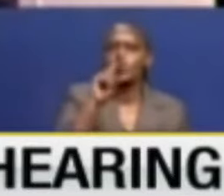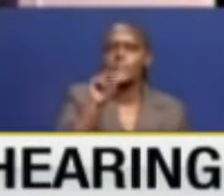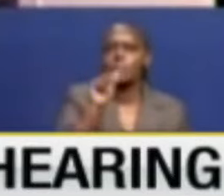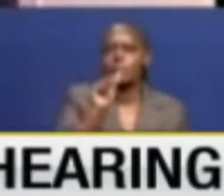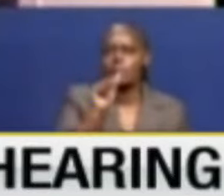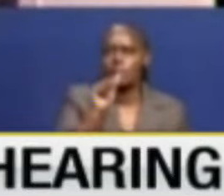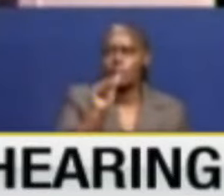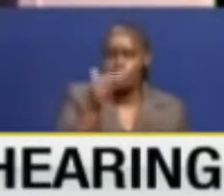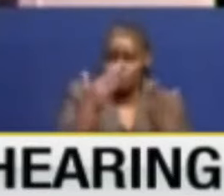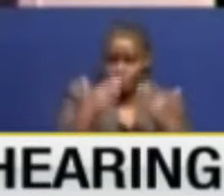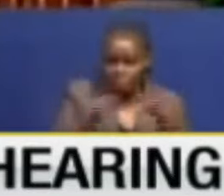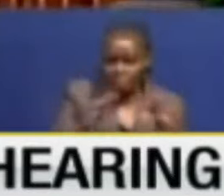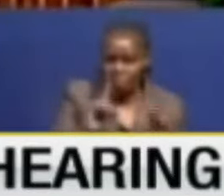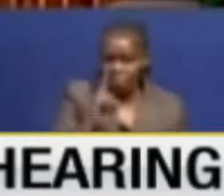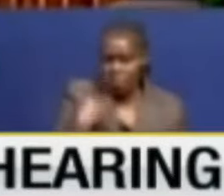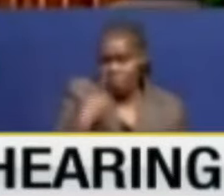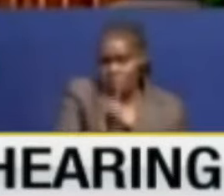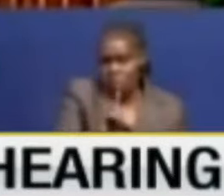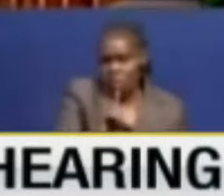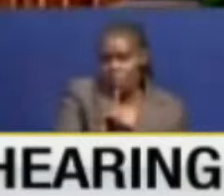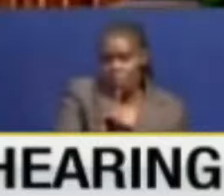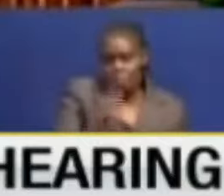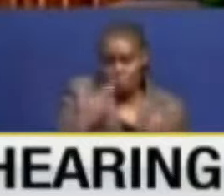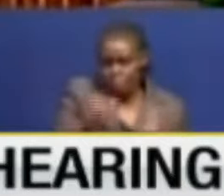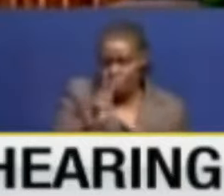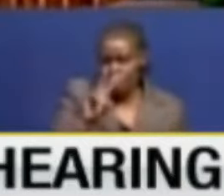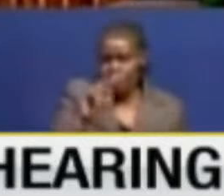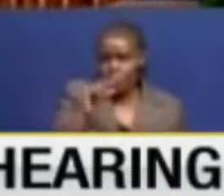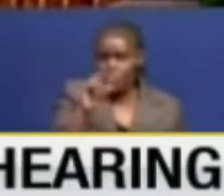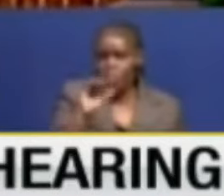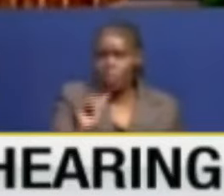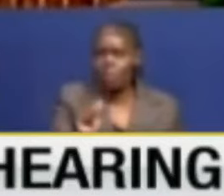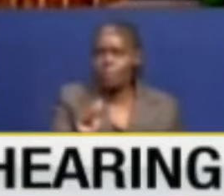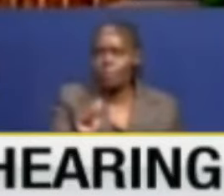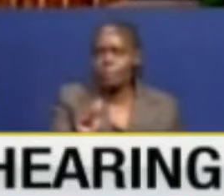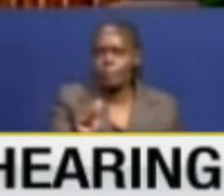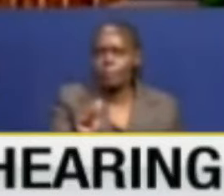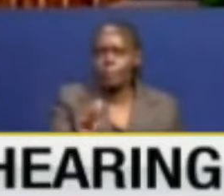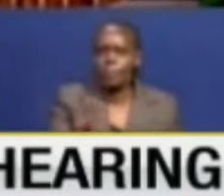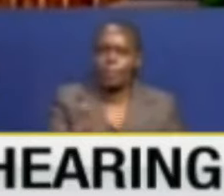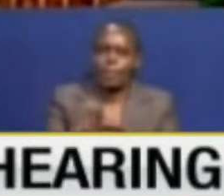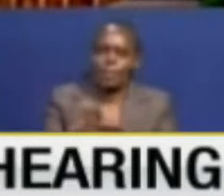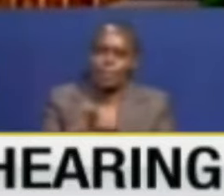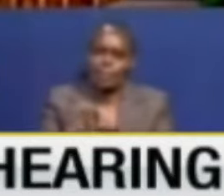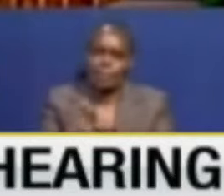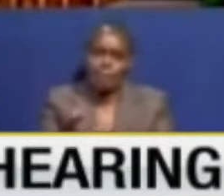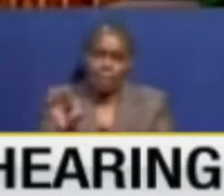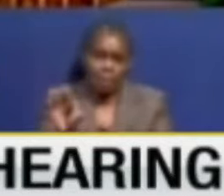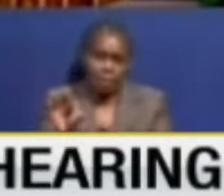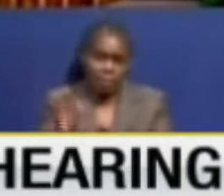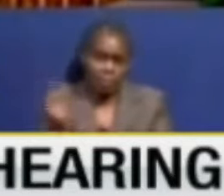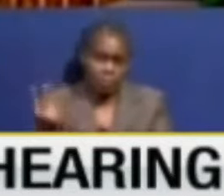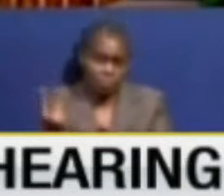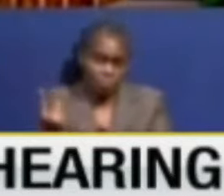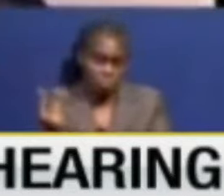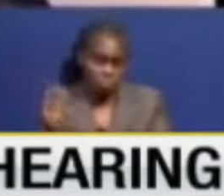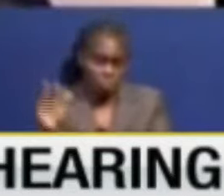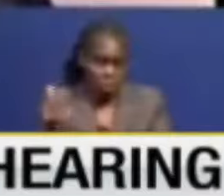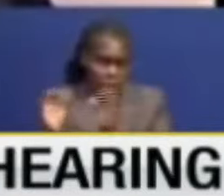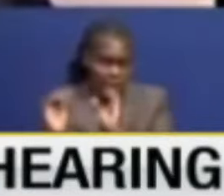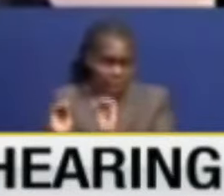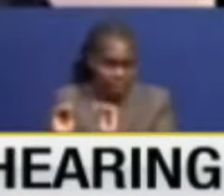let's dispense with that first. Yes. Then you may proceed to make your opening statement. Yeah, in the alternative, if these are not going to be